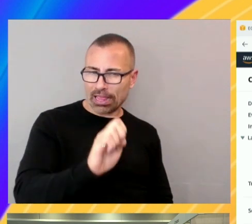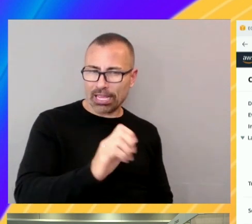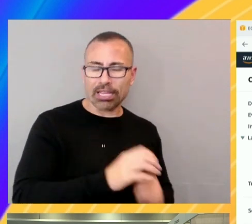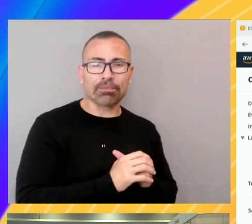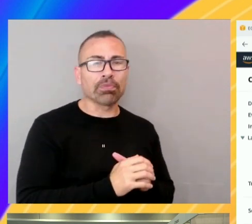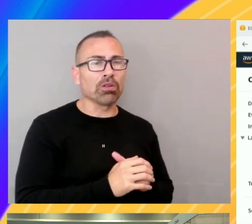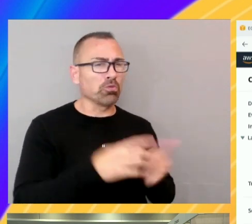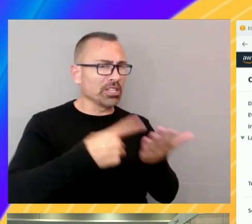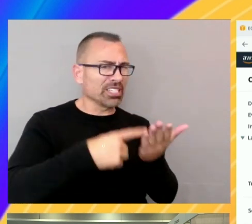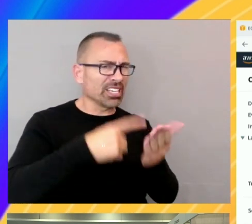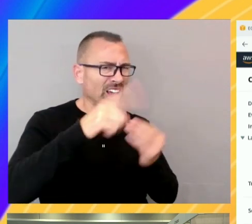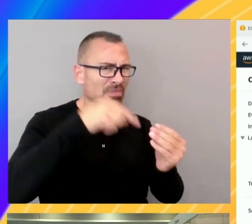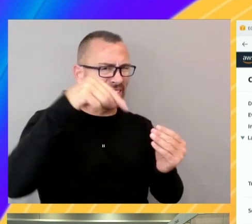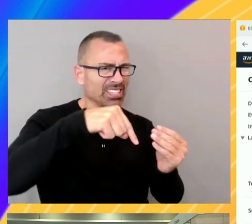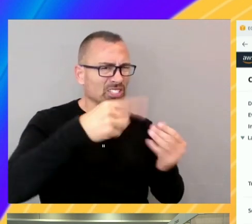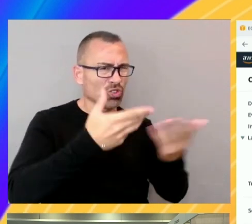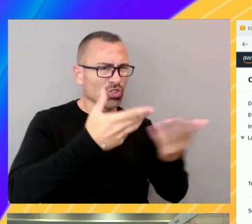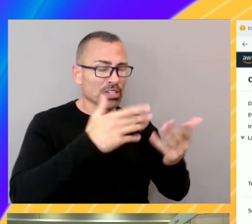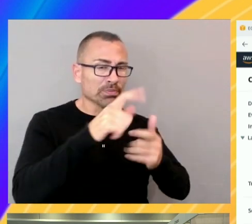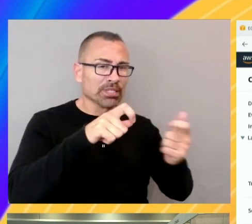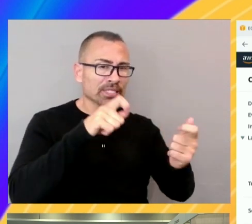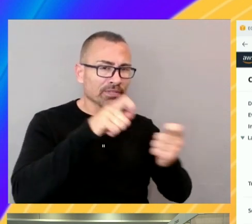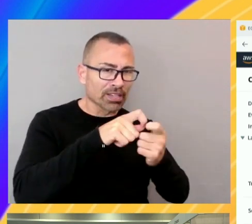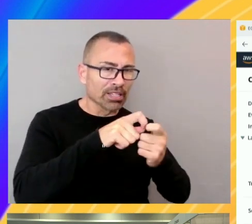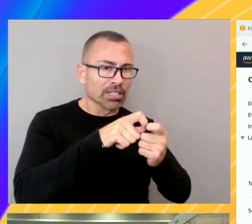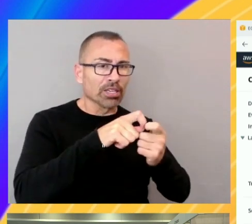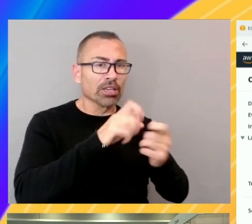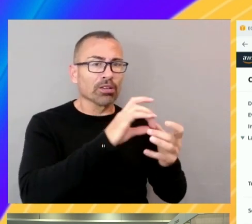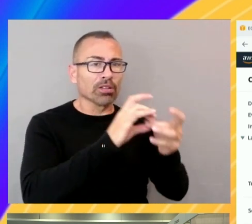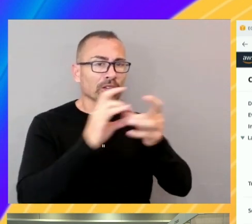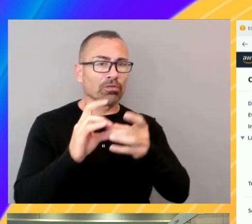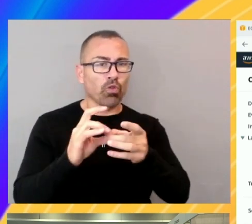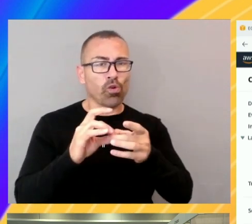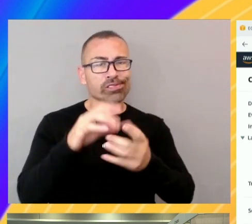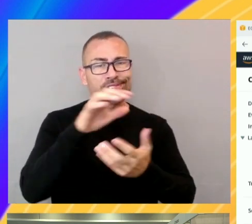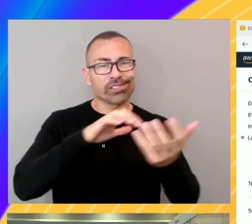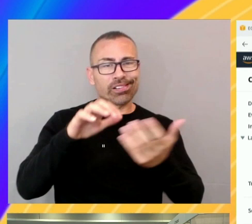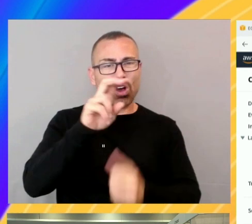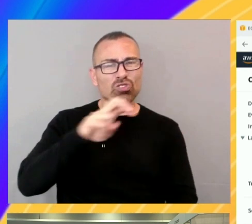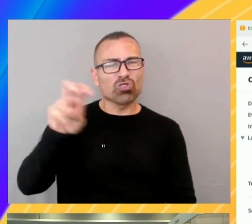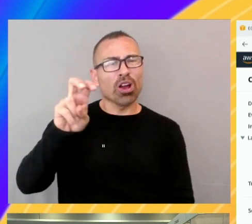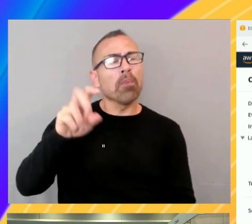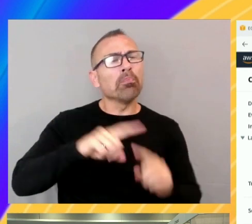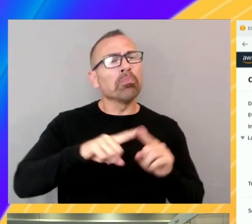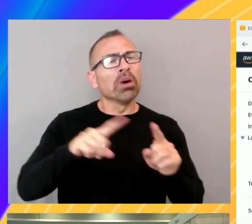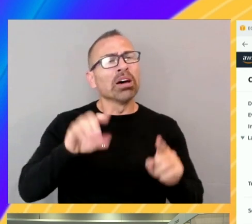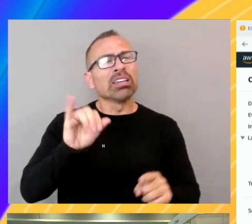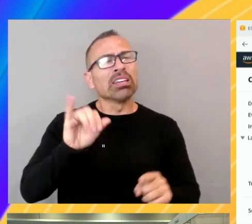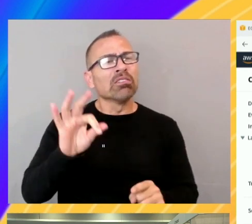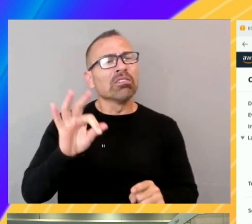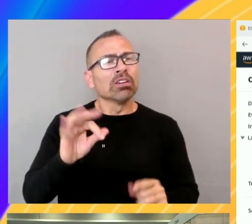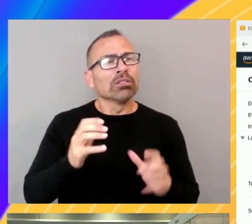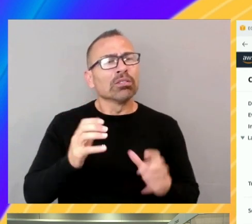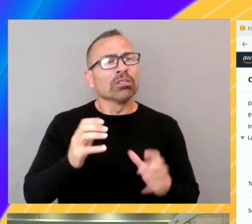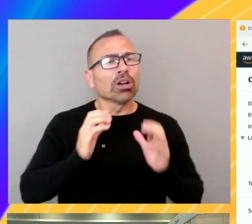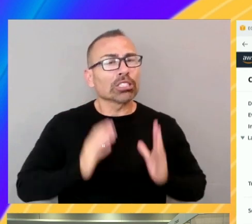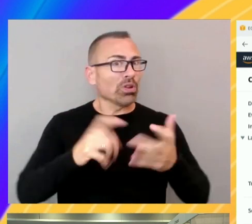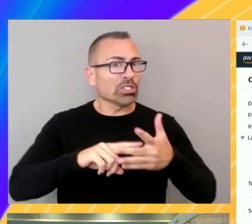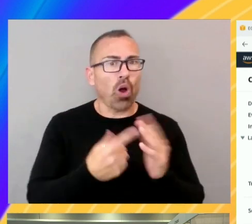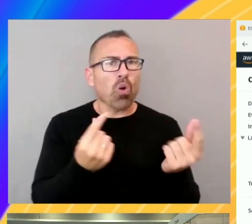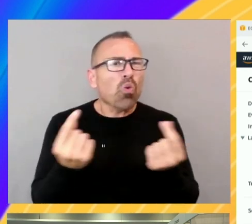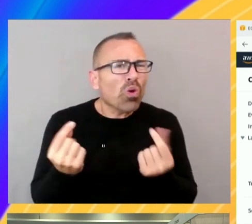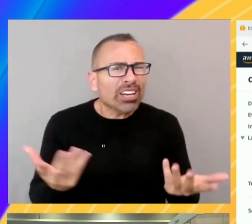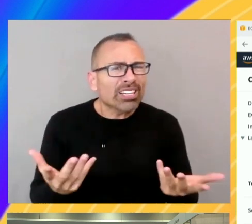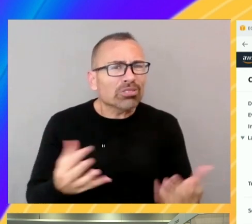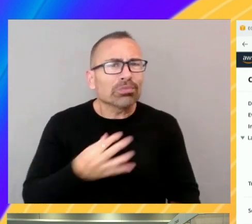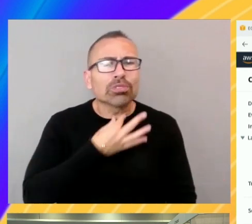CloudTrail. How do you go about telling customers to get started with this? Because we all know it's a good idea. We've talked about all the good reasons why